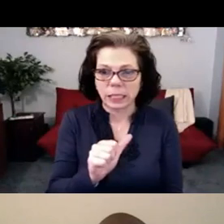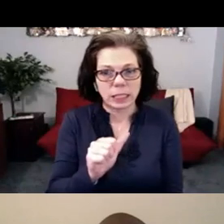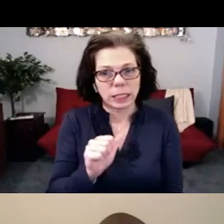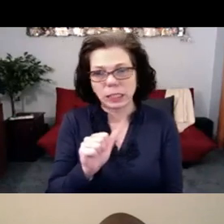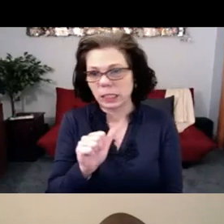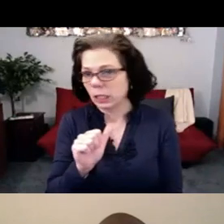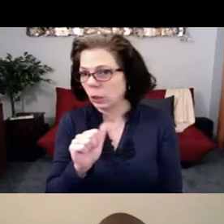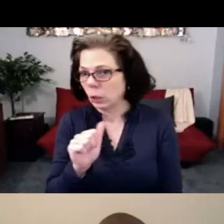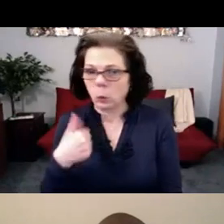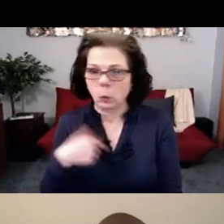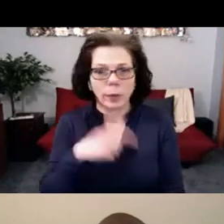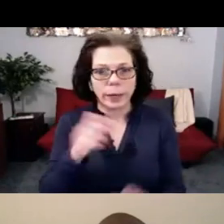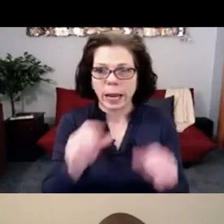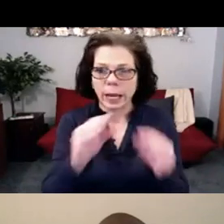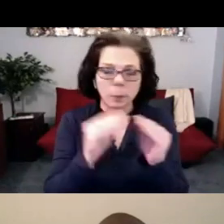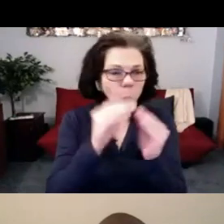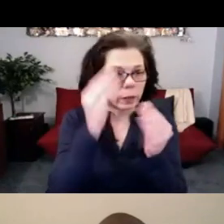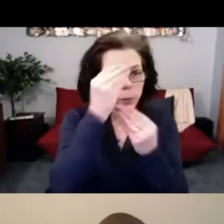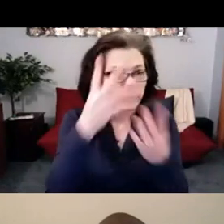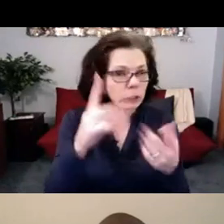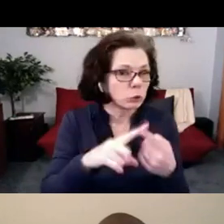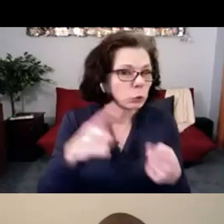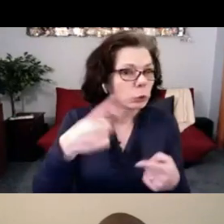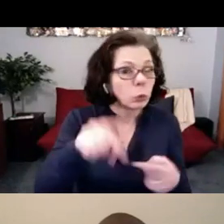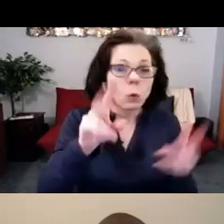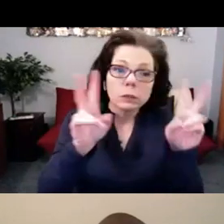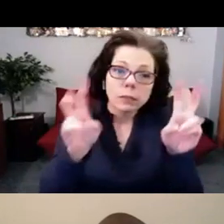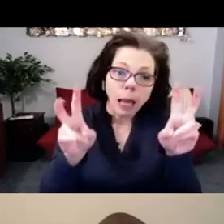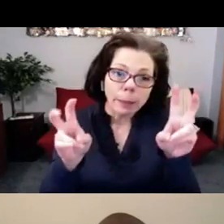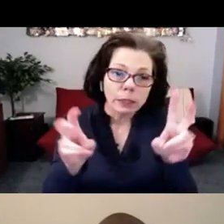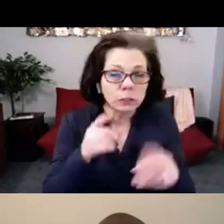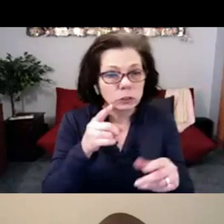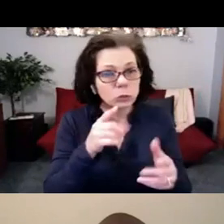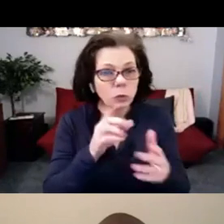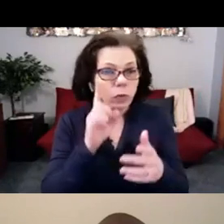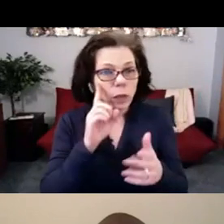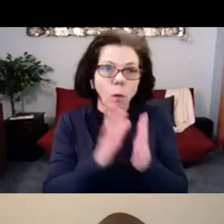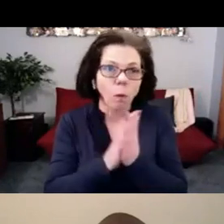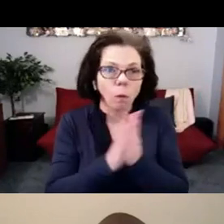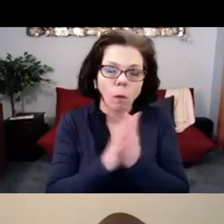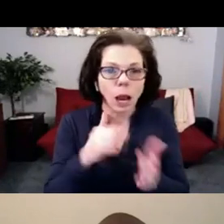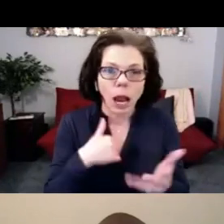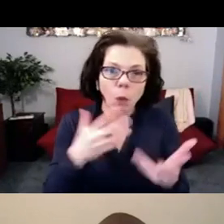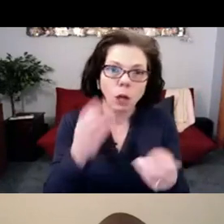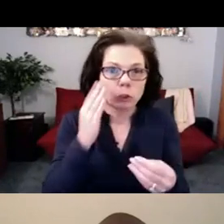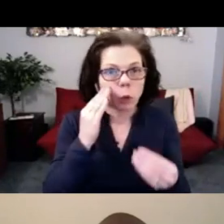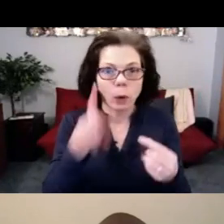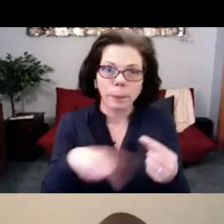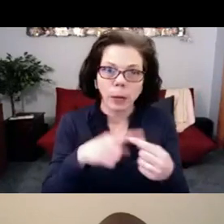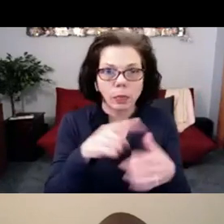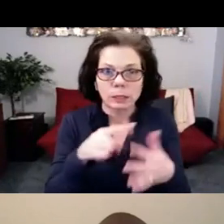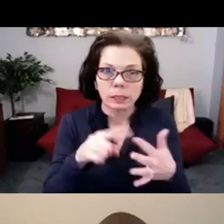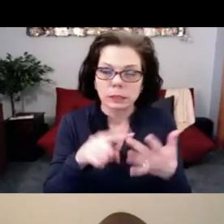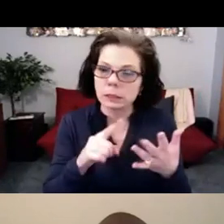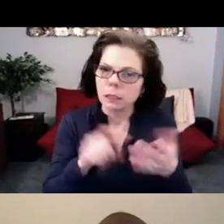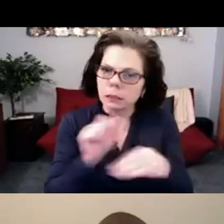can get more information out to you, or topics that may be of interest for you for our next community forum. We'll continue to do these as